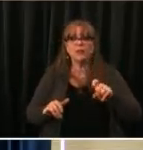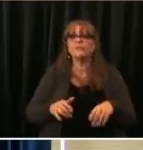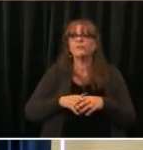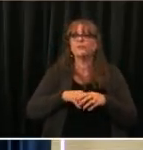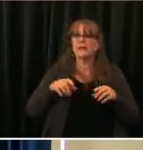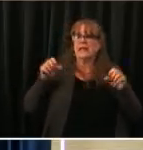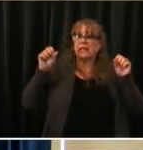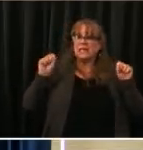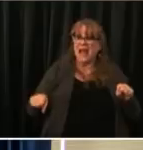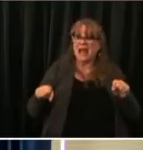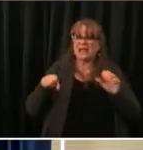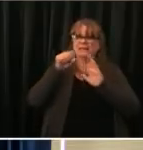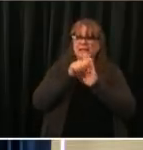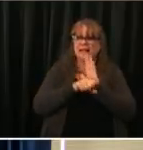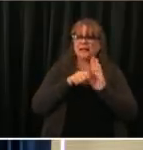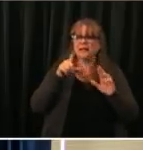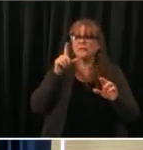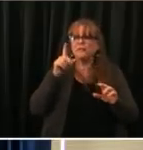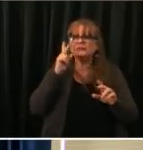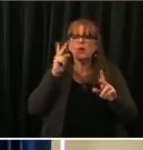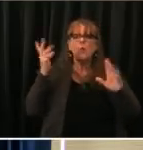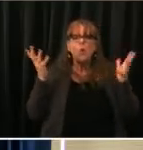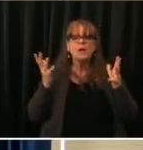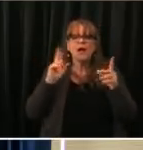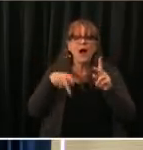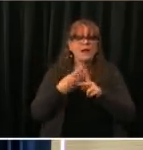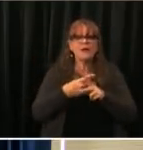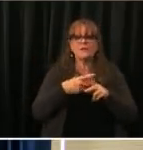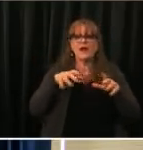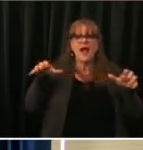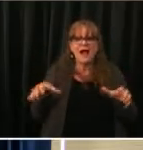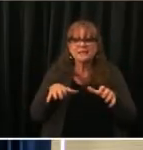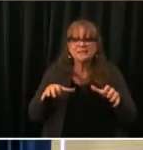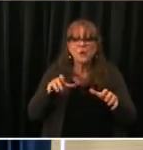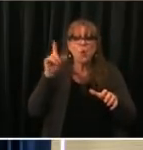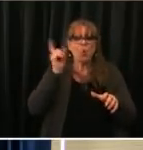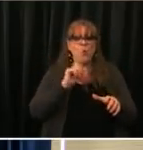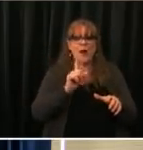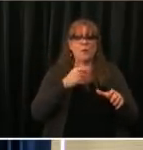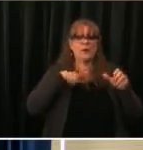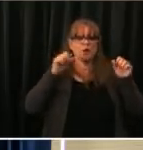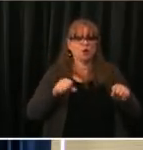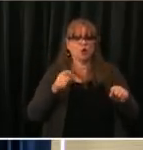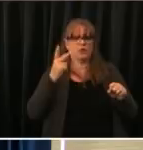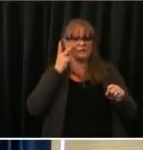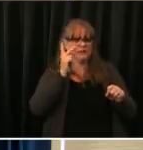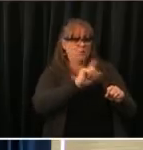kind of activities or places or demographics are most likely to cause